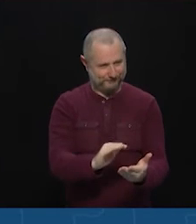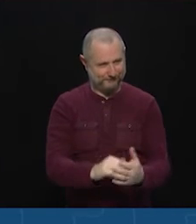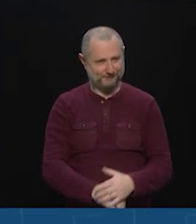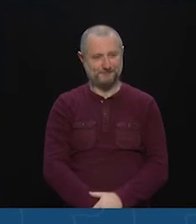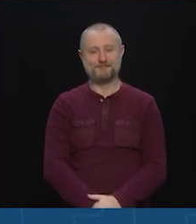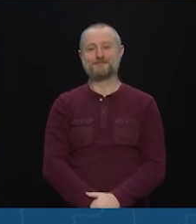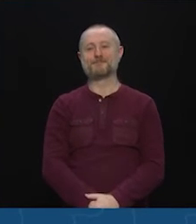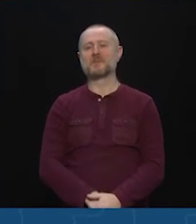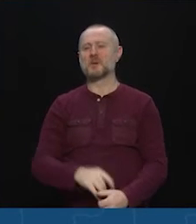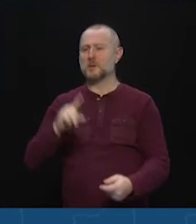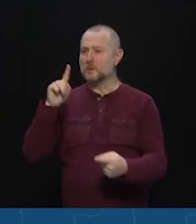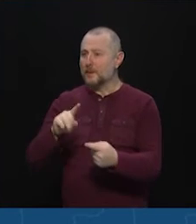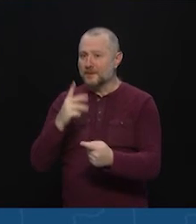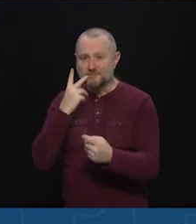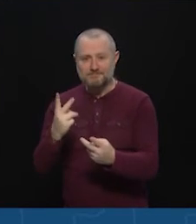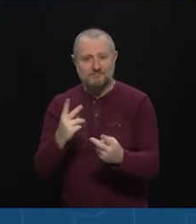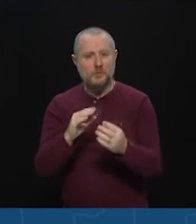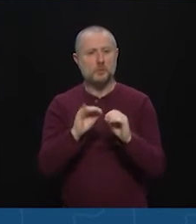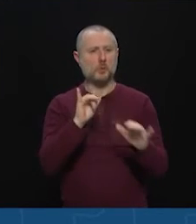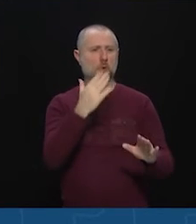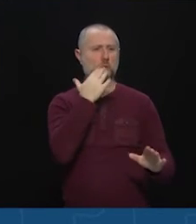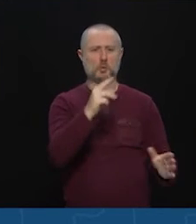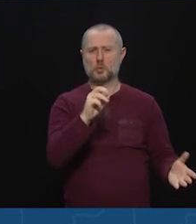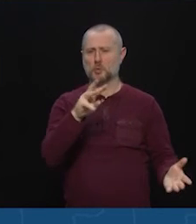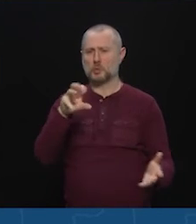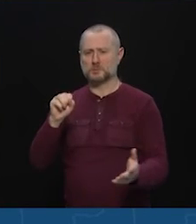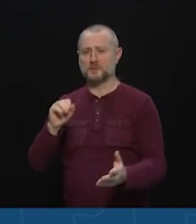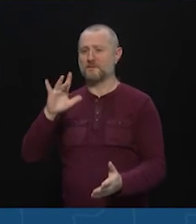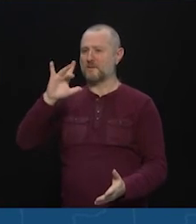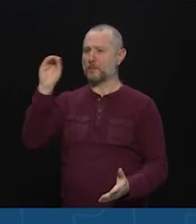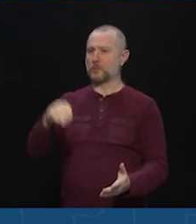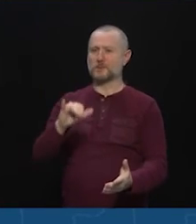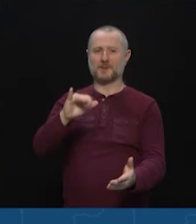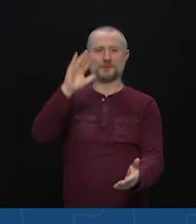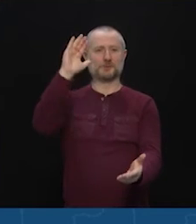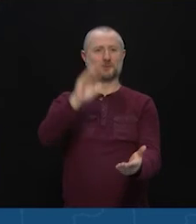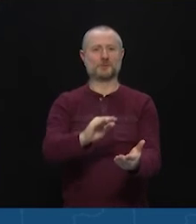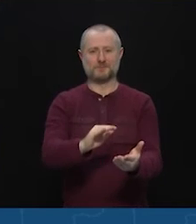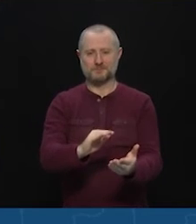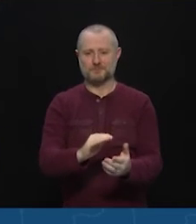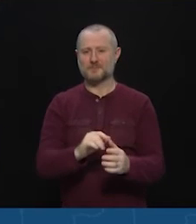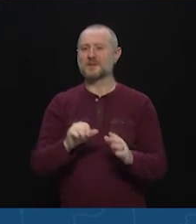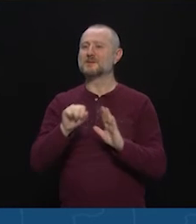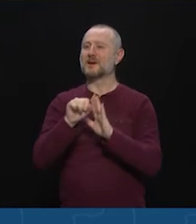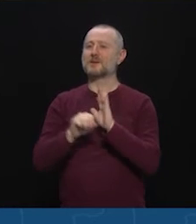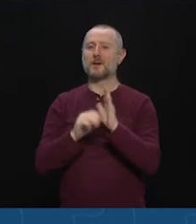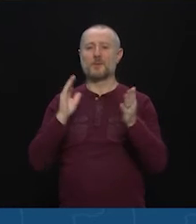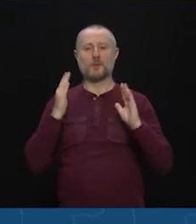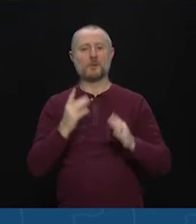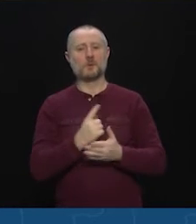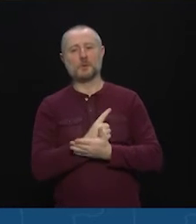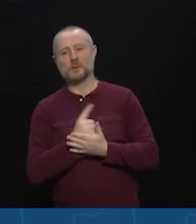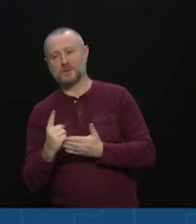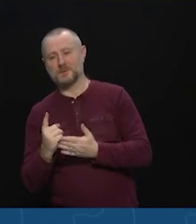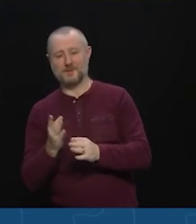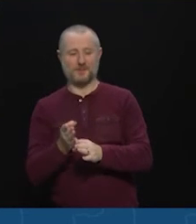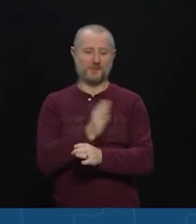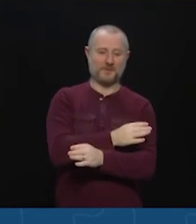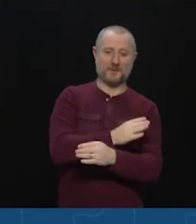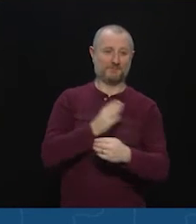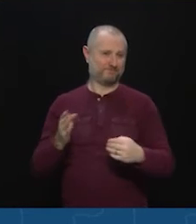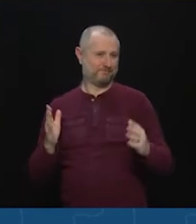is very good news. A 25% drop statewide over the previous week. Look what that does.